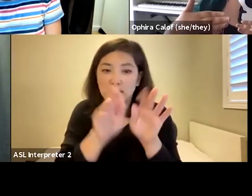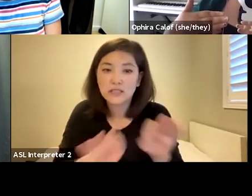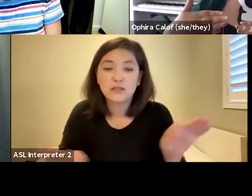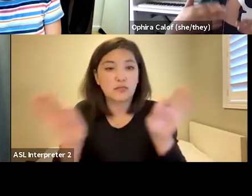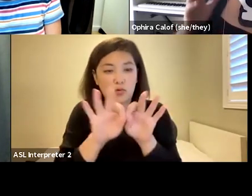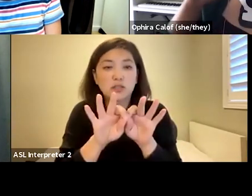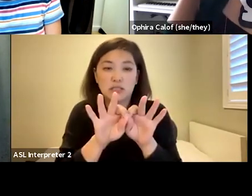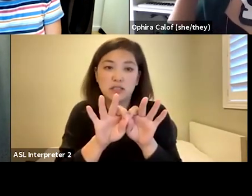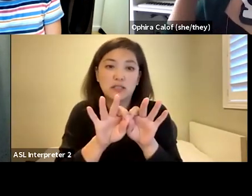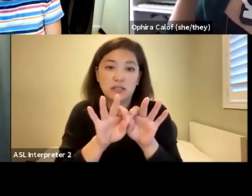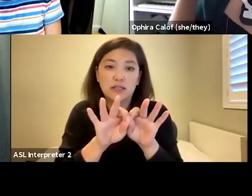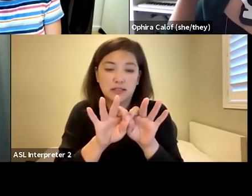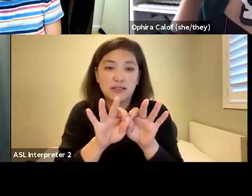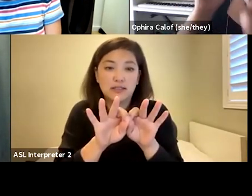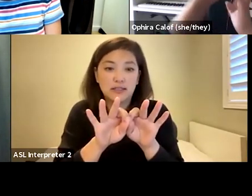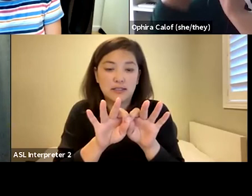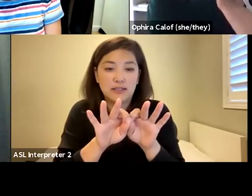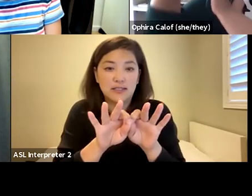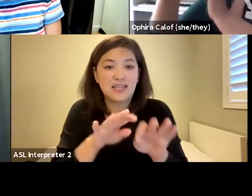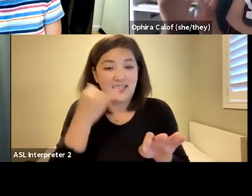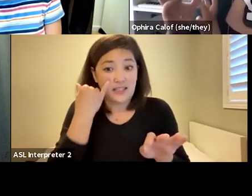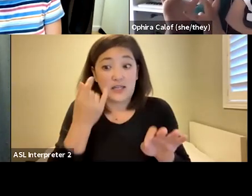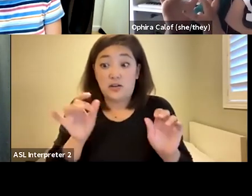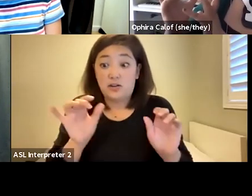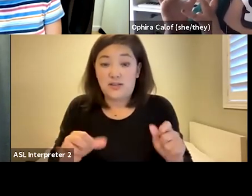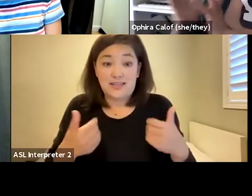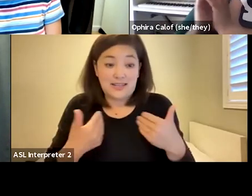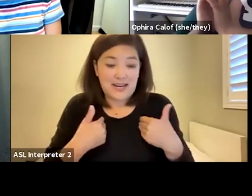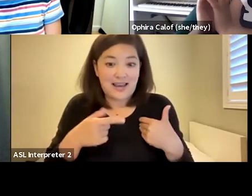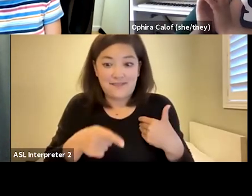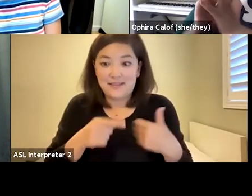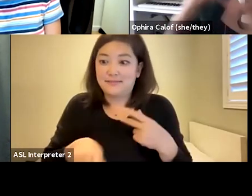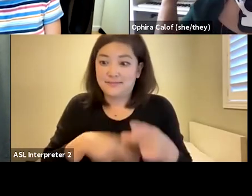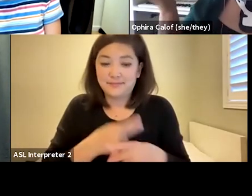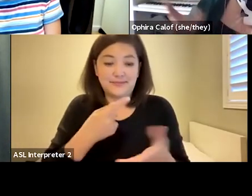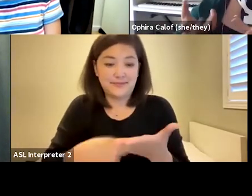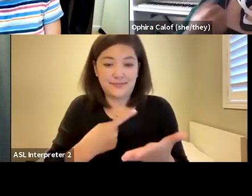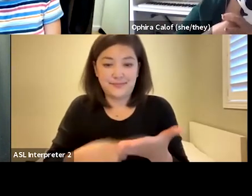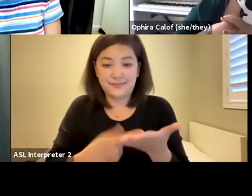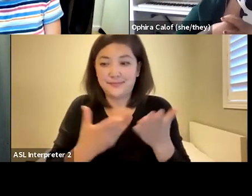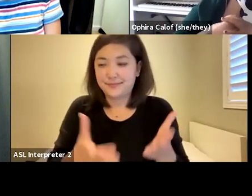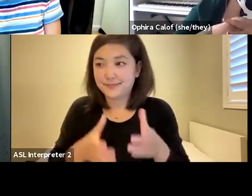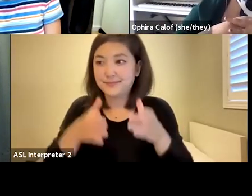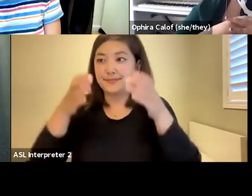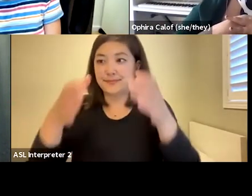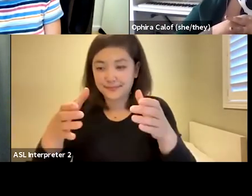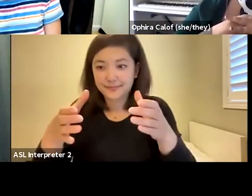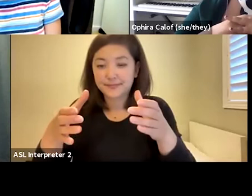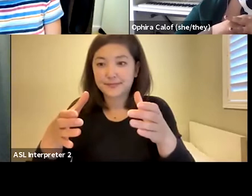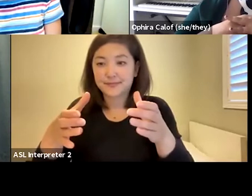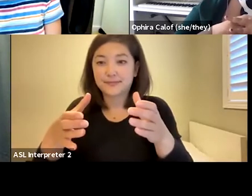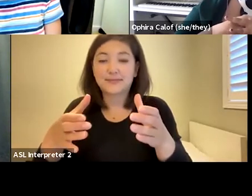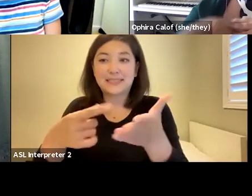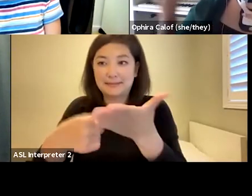separate and put these conversations in a category, I think the more that becomes